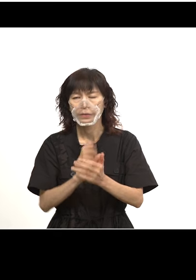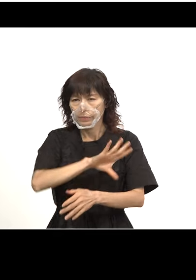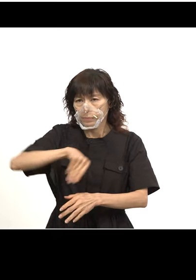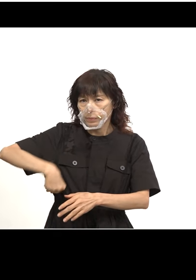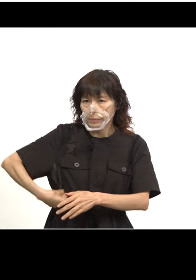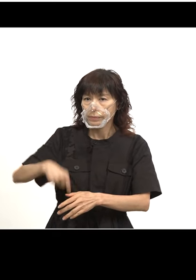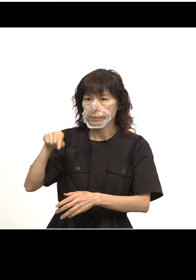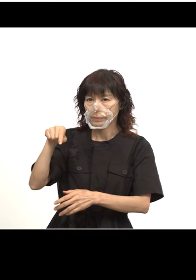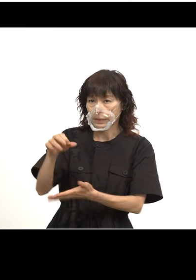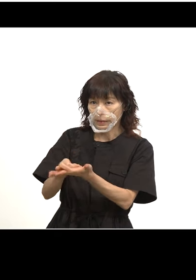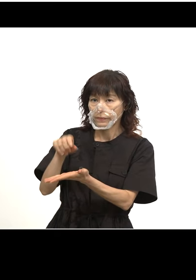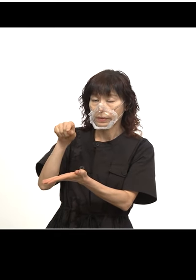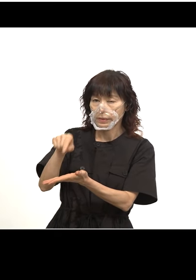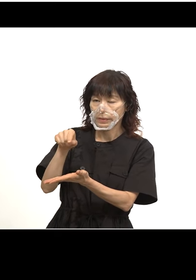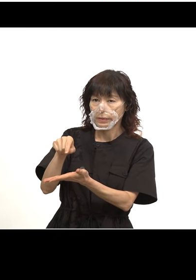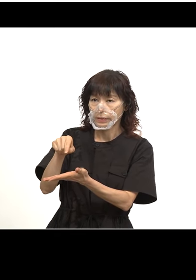Anthony, please.